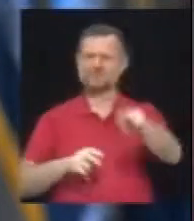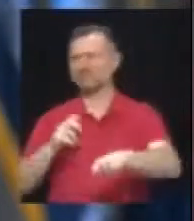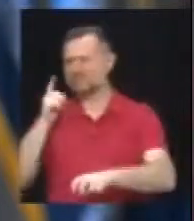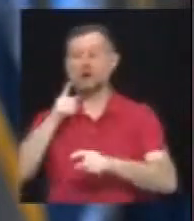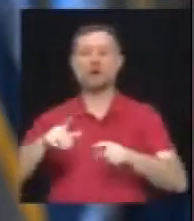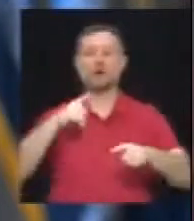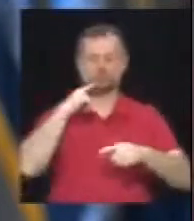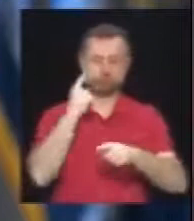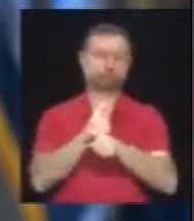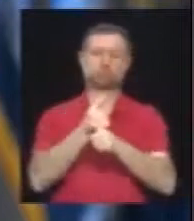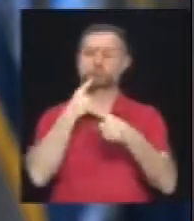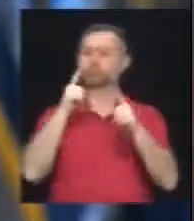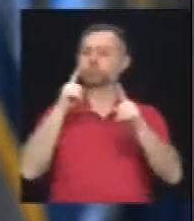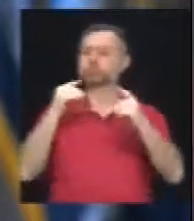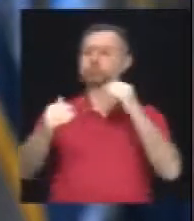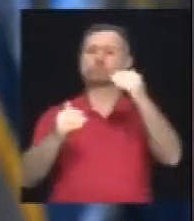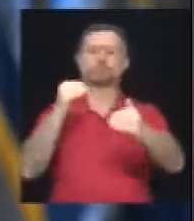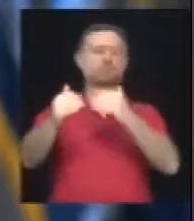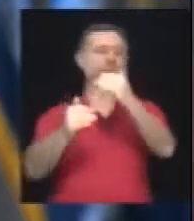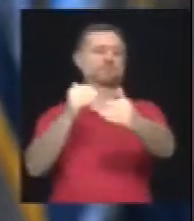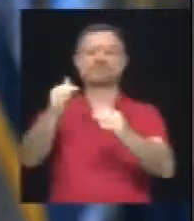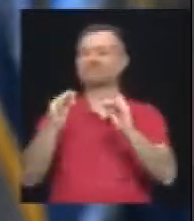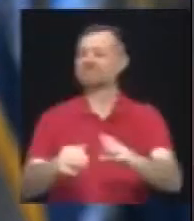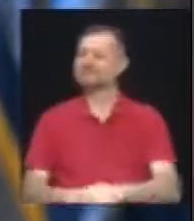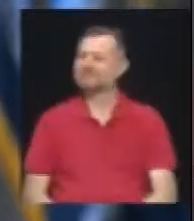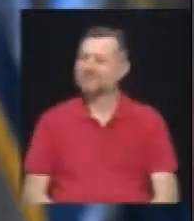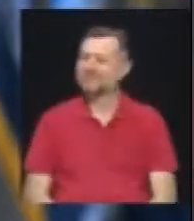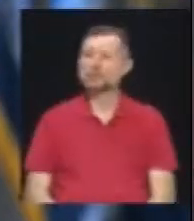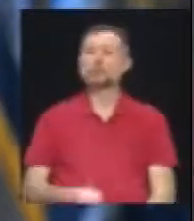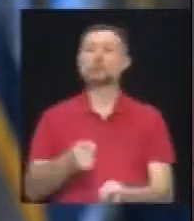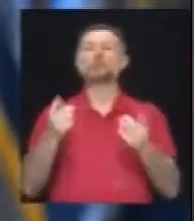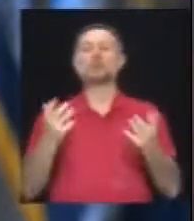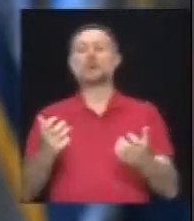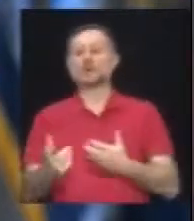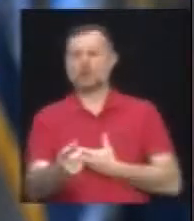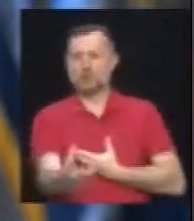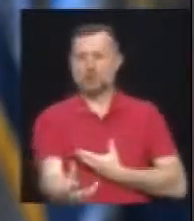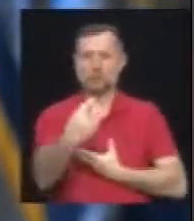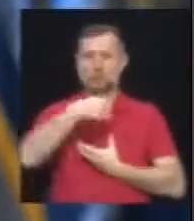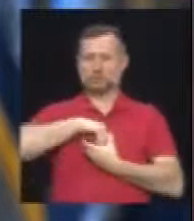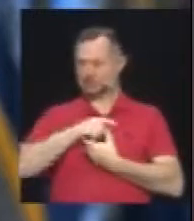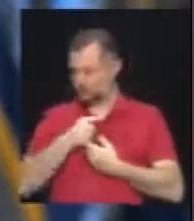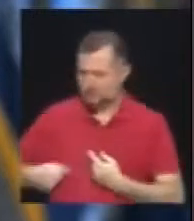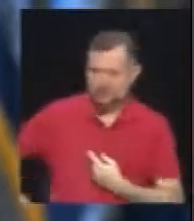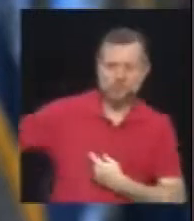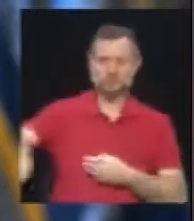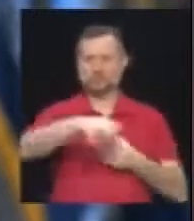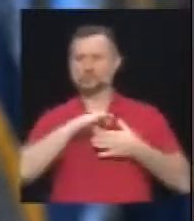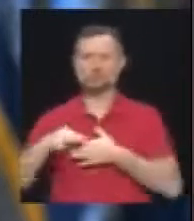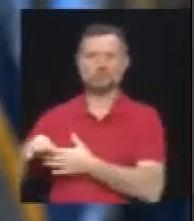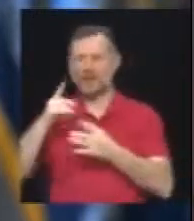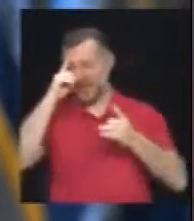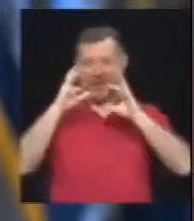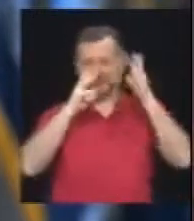right thing. They have chosen inclusion over exclusion, hope over fear, and love over